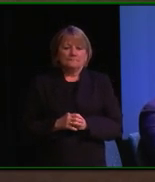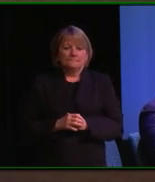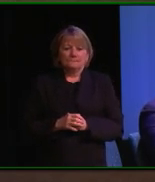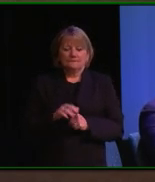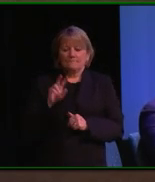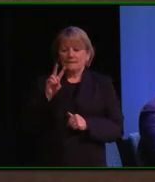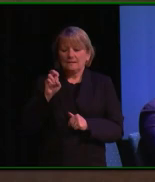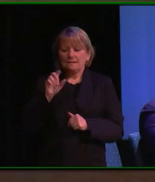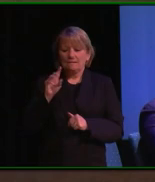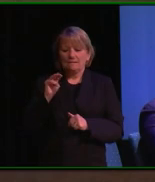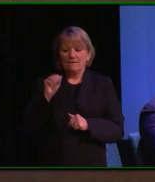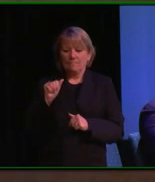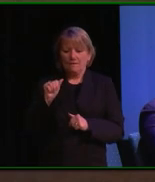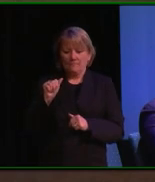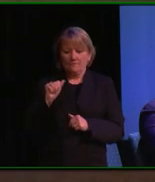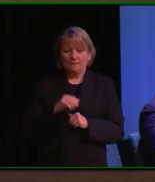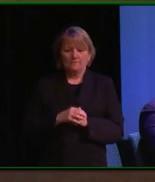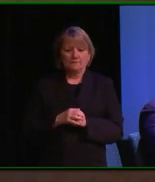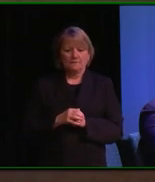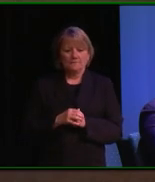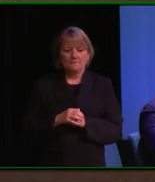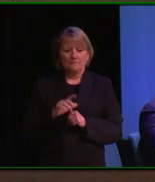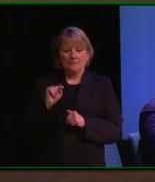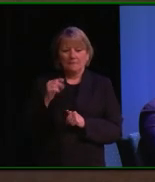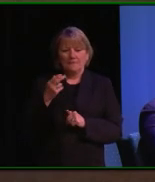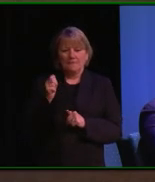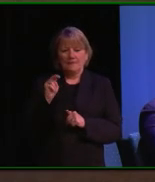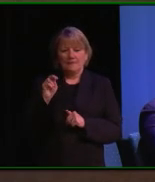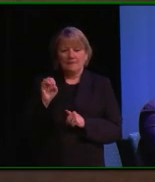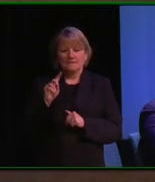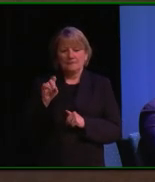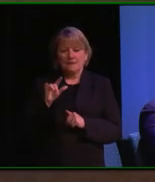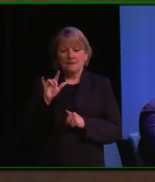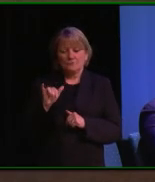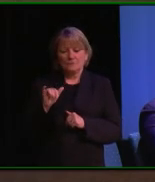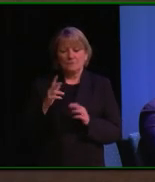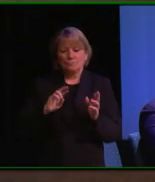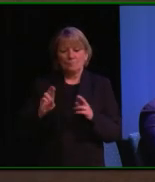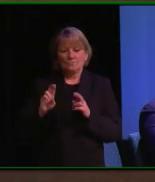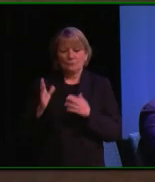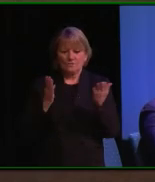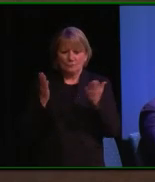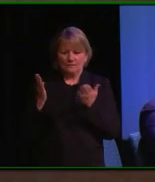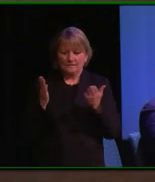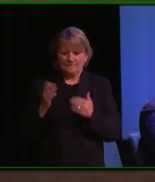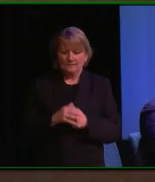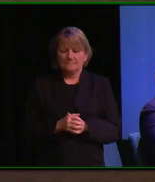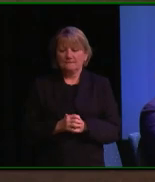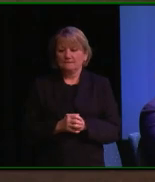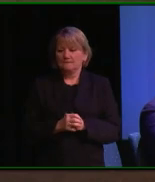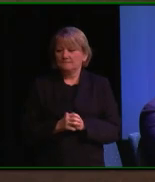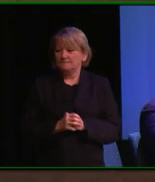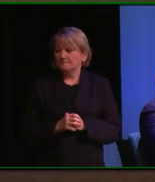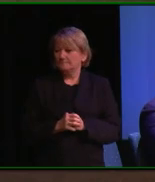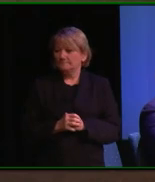Velma Rose McNamara, Thanatology and Funeral Services, Preparatory Services.